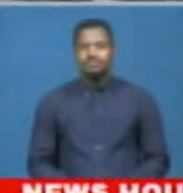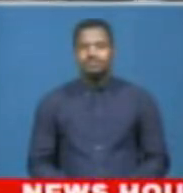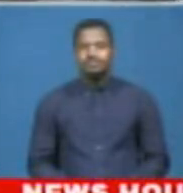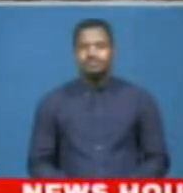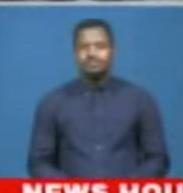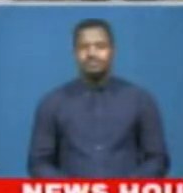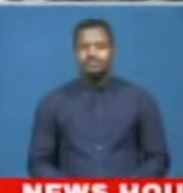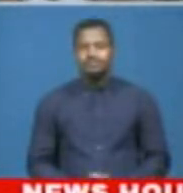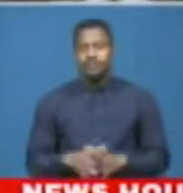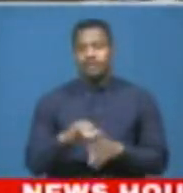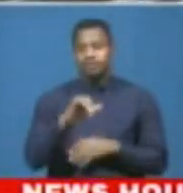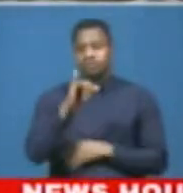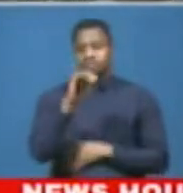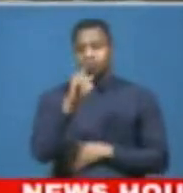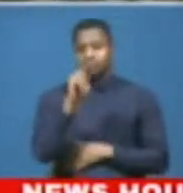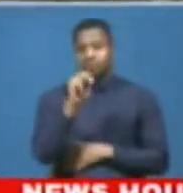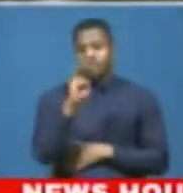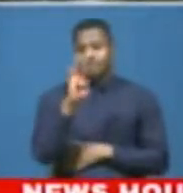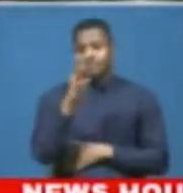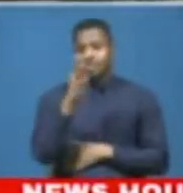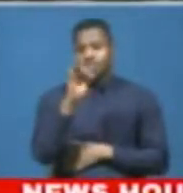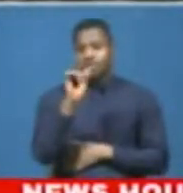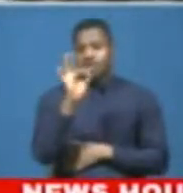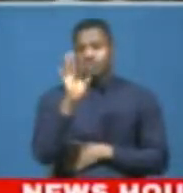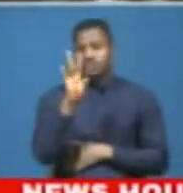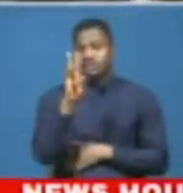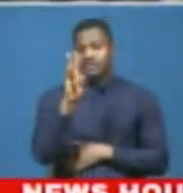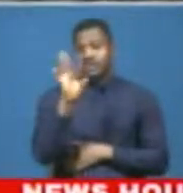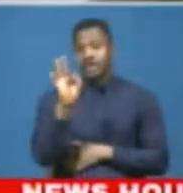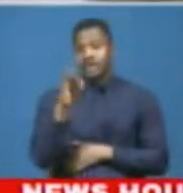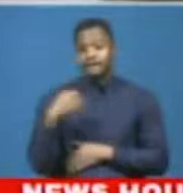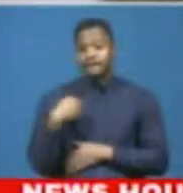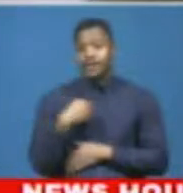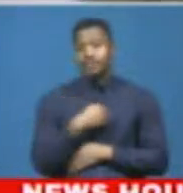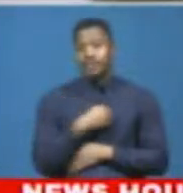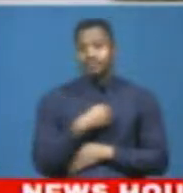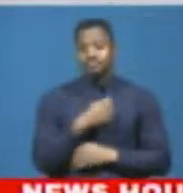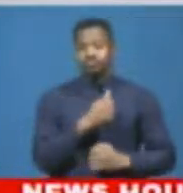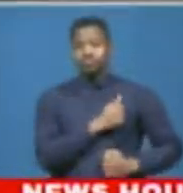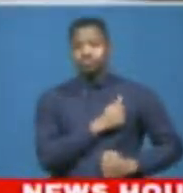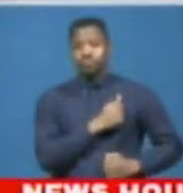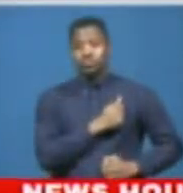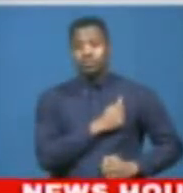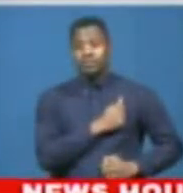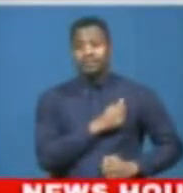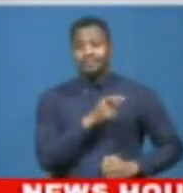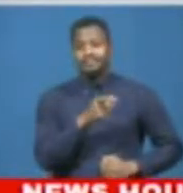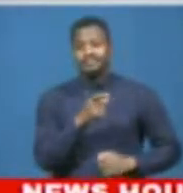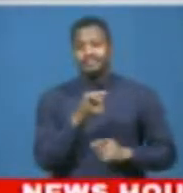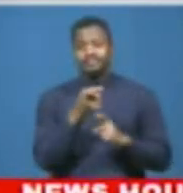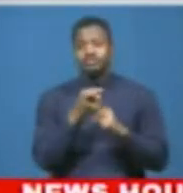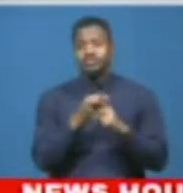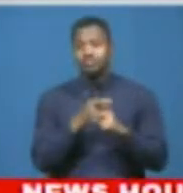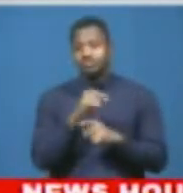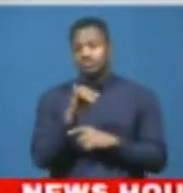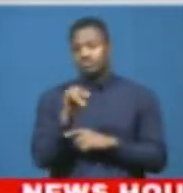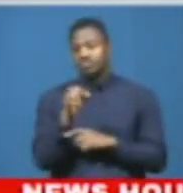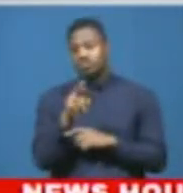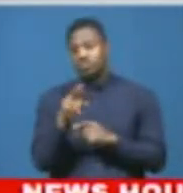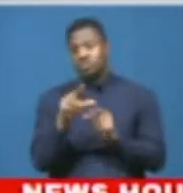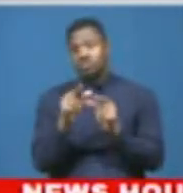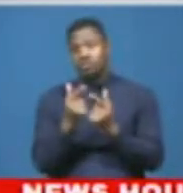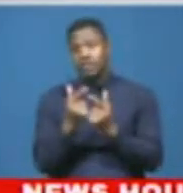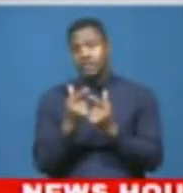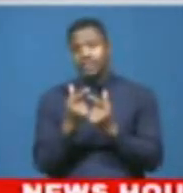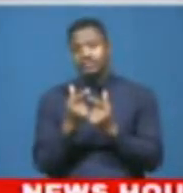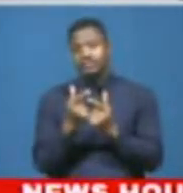On June 4, 1979, members of the military, drawn mostly from the junior ranks and inspired